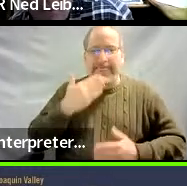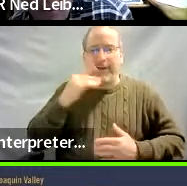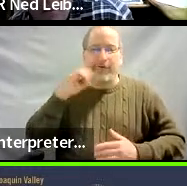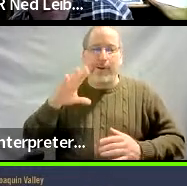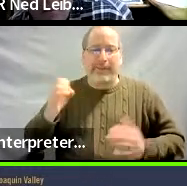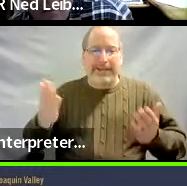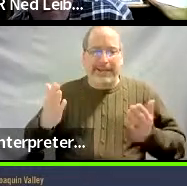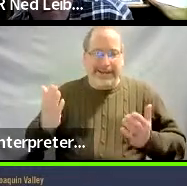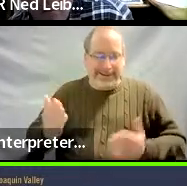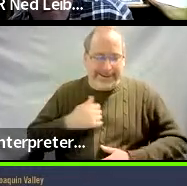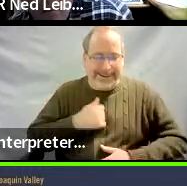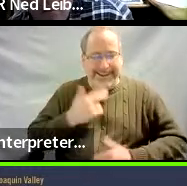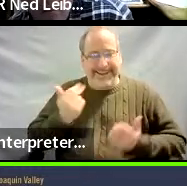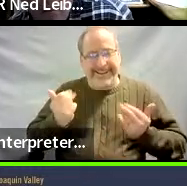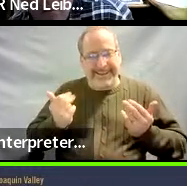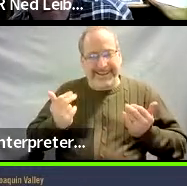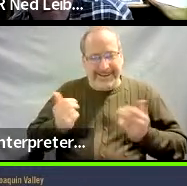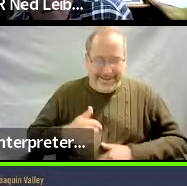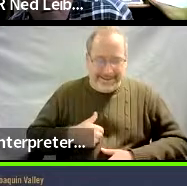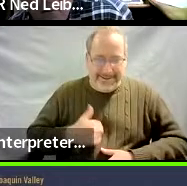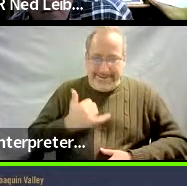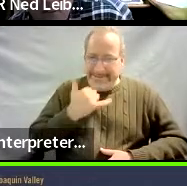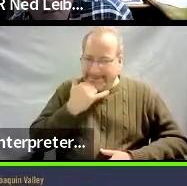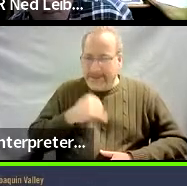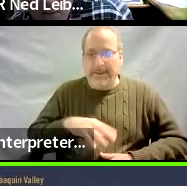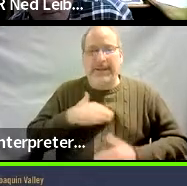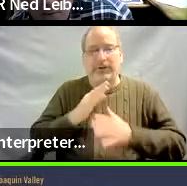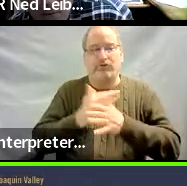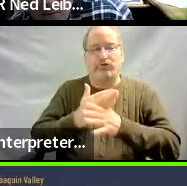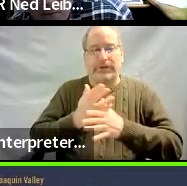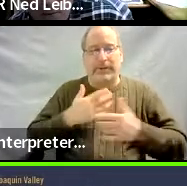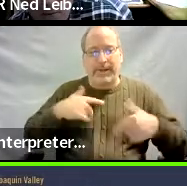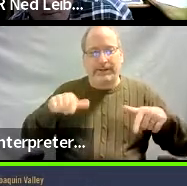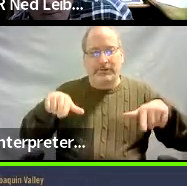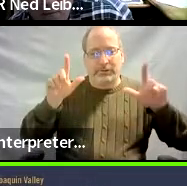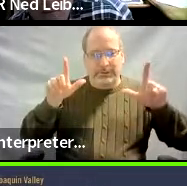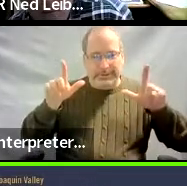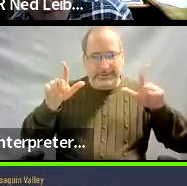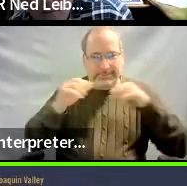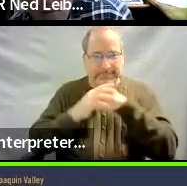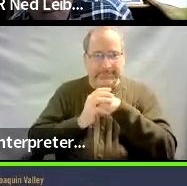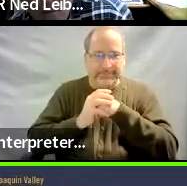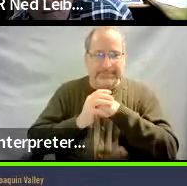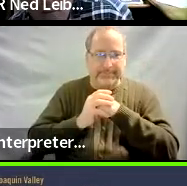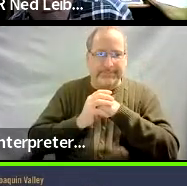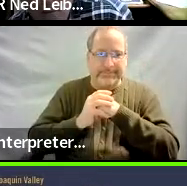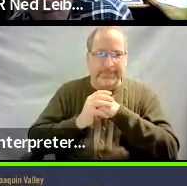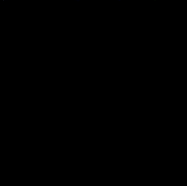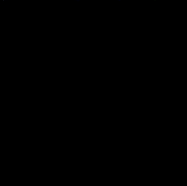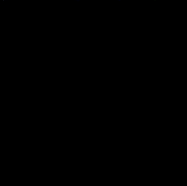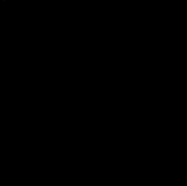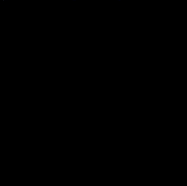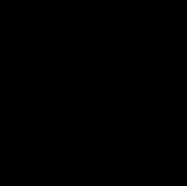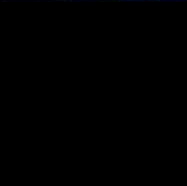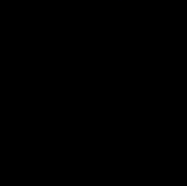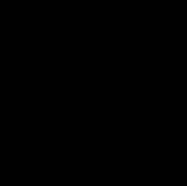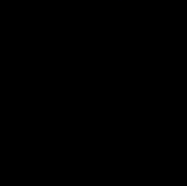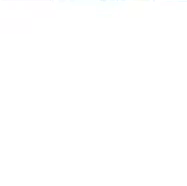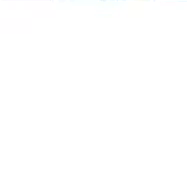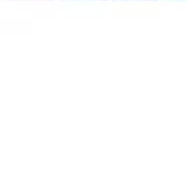here. Let me share my screen real quick and see if this is working correctly as